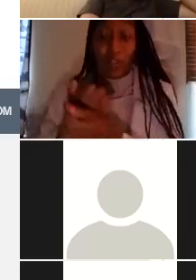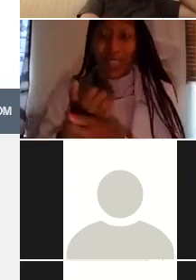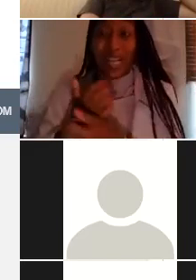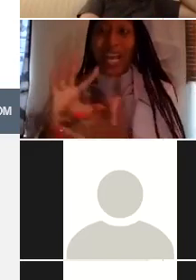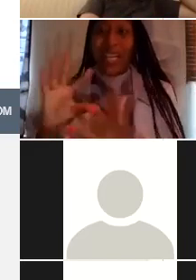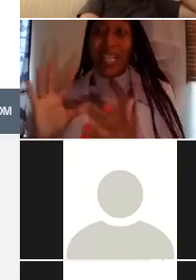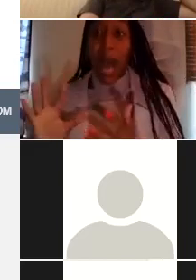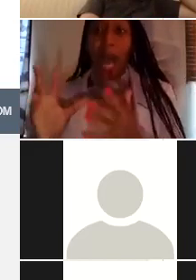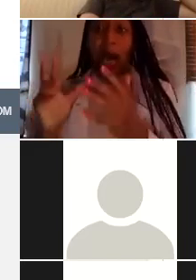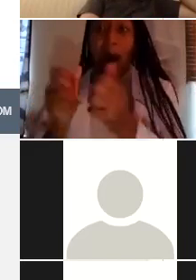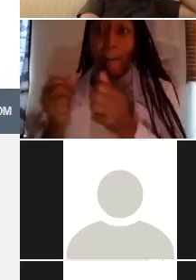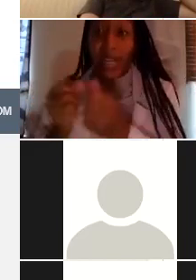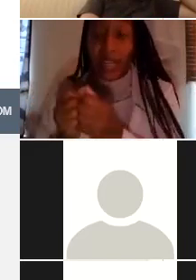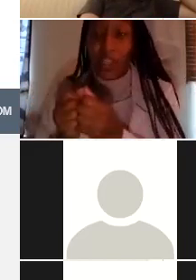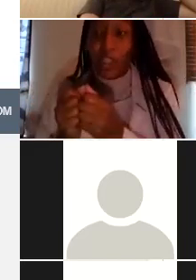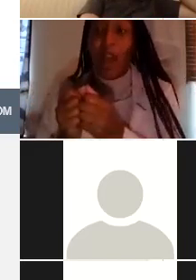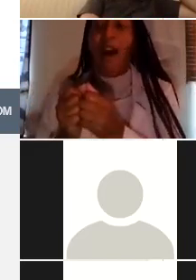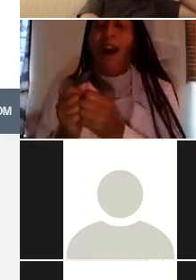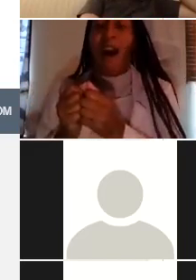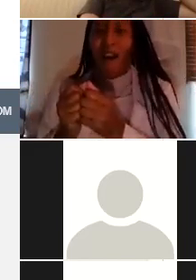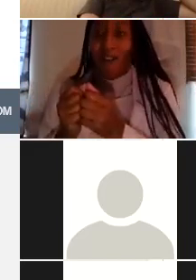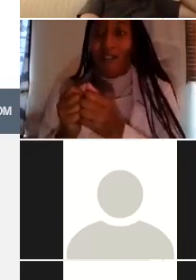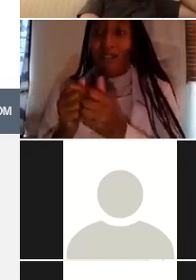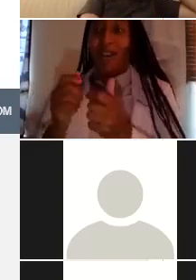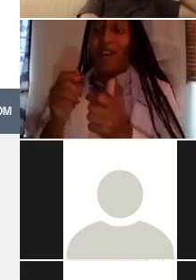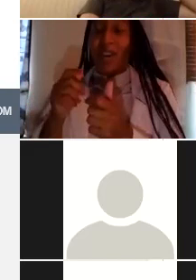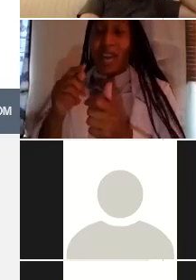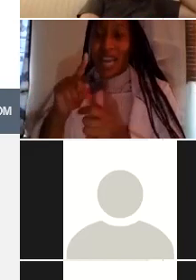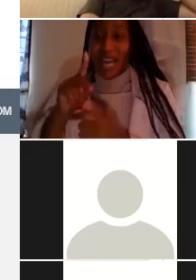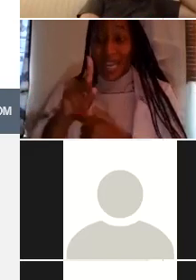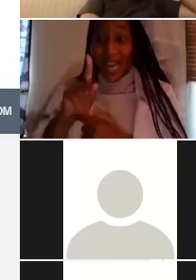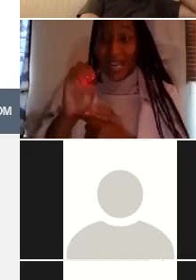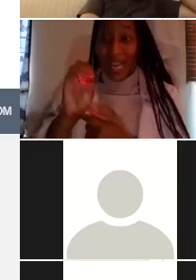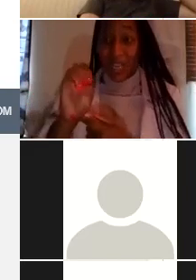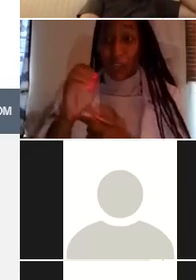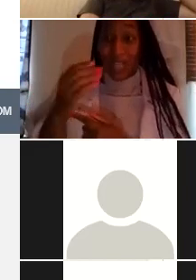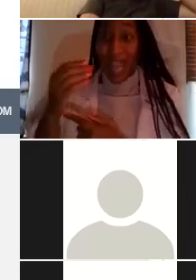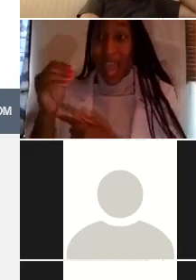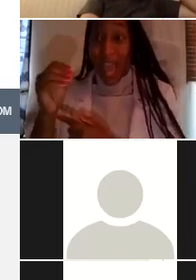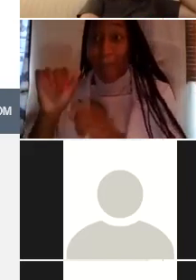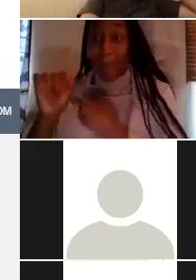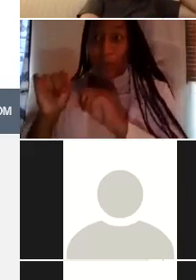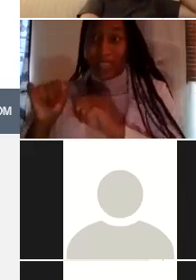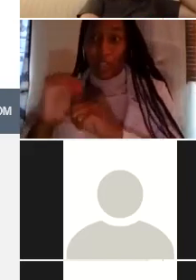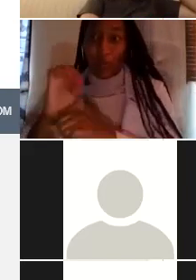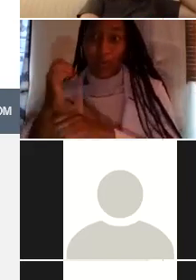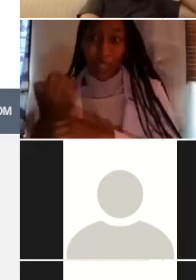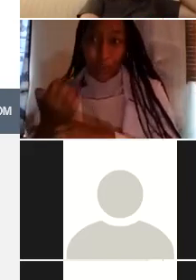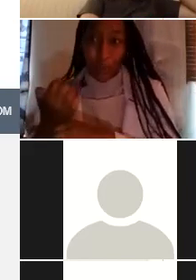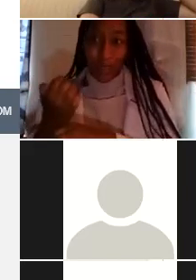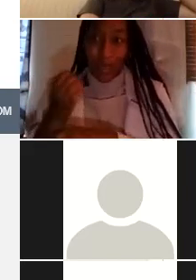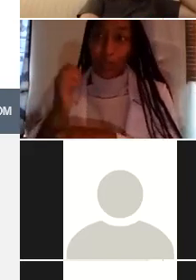And you might be wondering, how do we look at potential energy for atoms and molecules when we look at the spacing